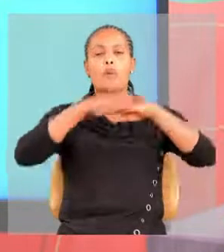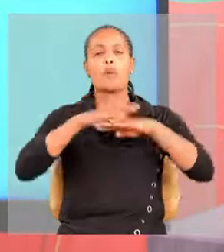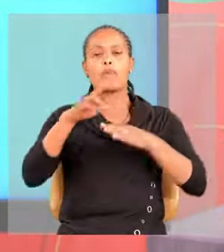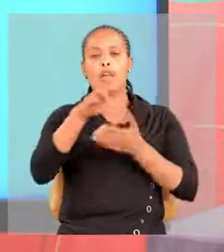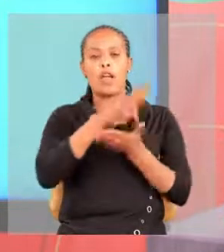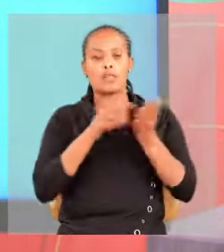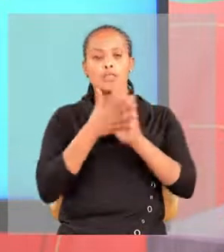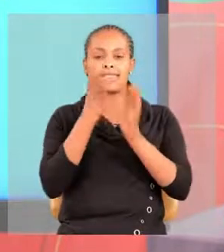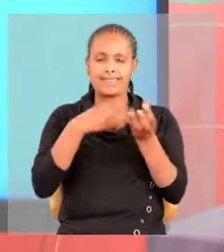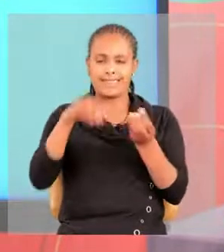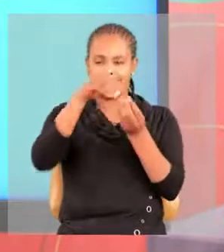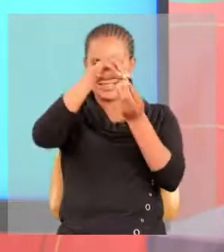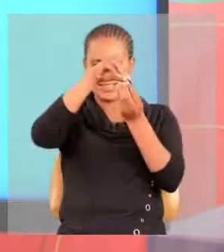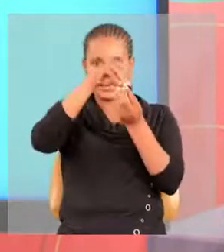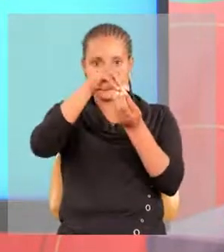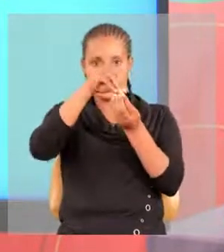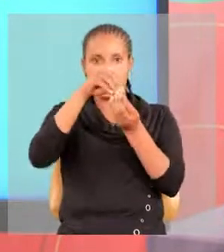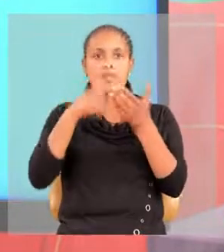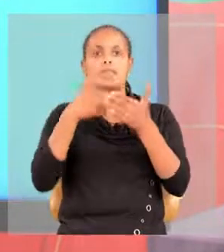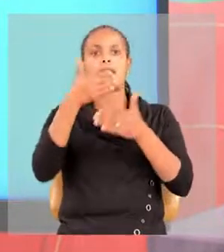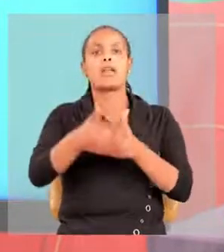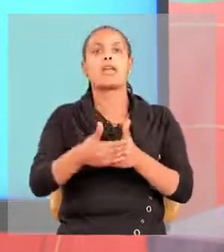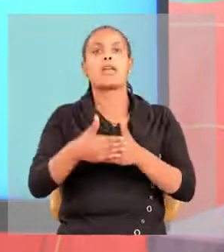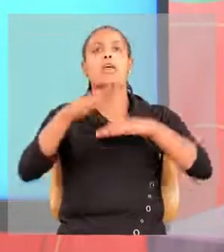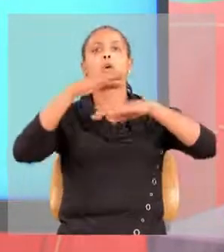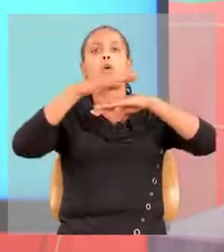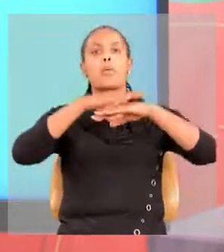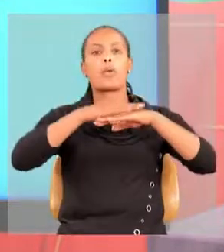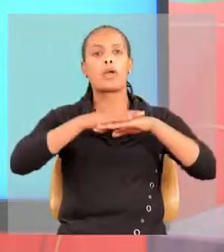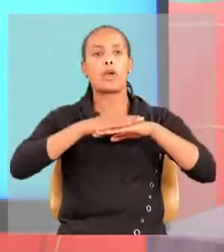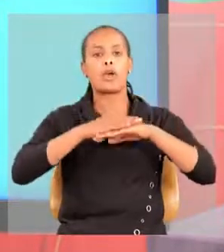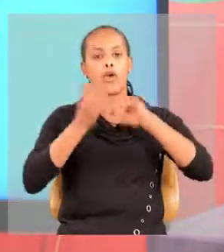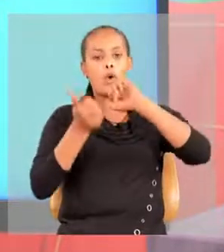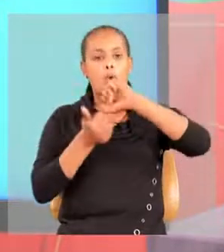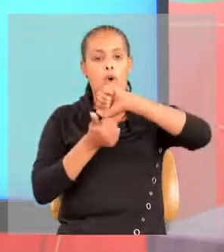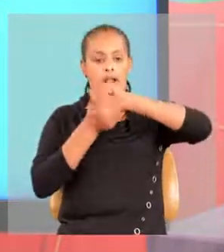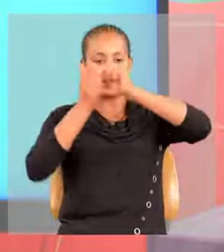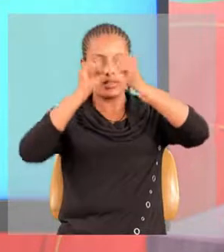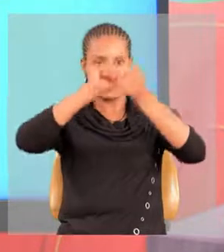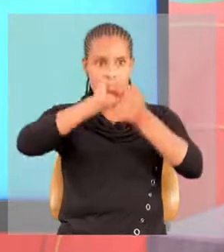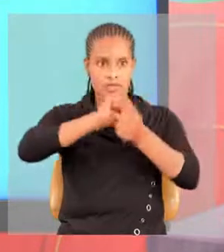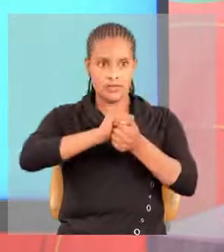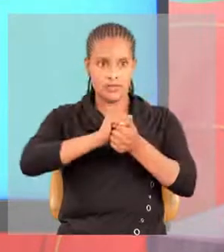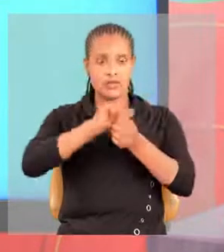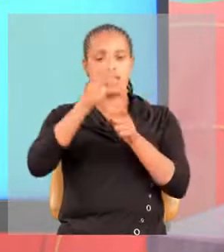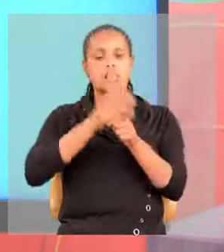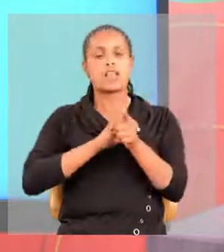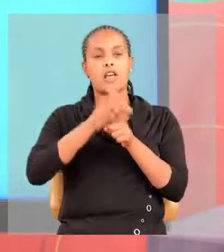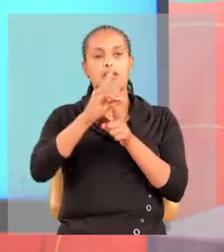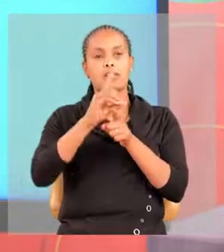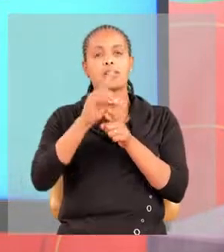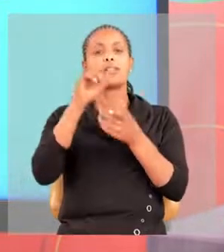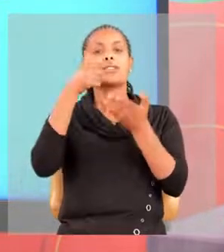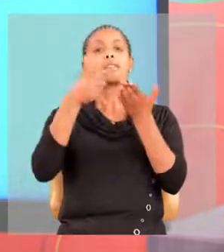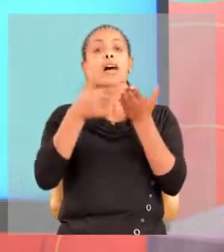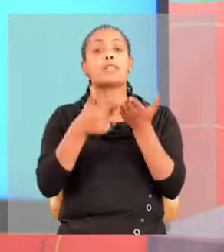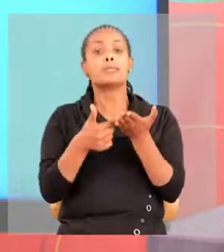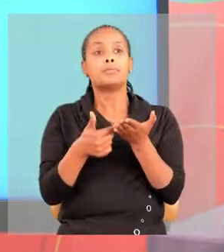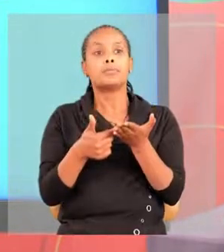reaction increase, then equilibrium will shift to the direction